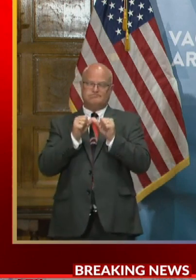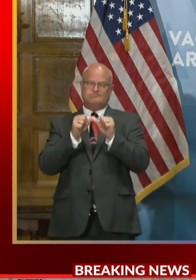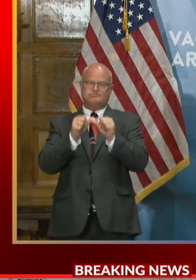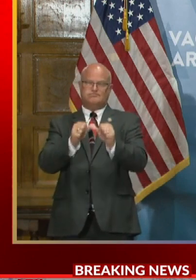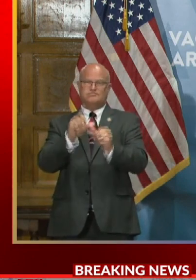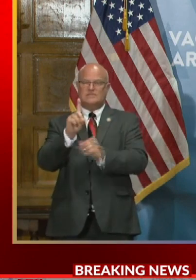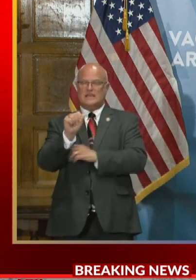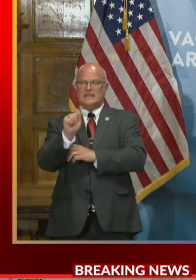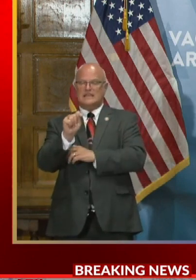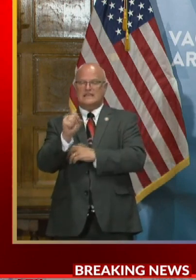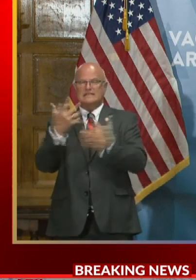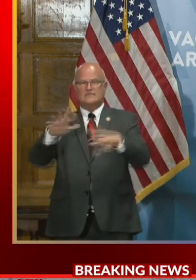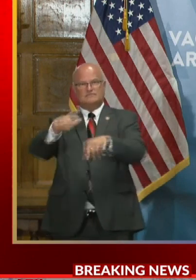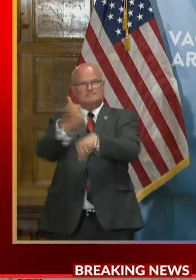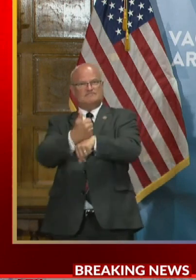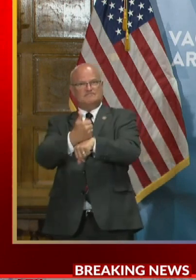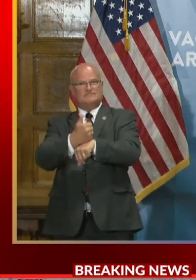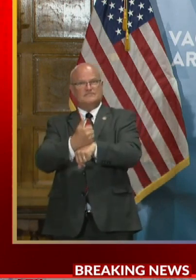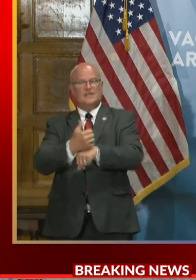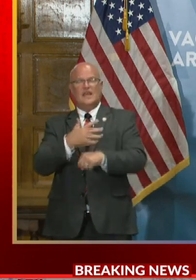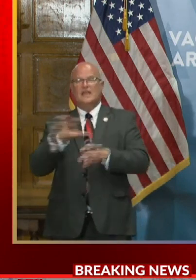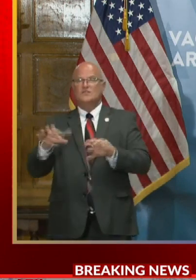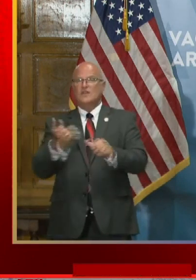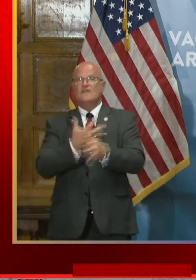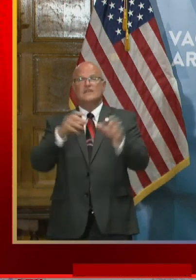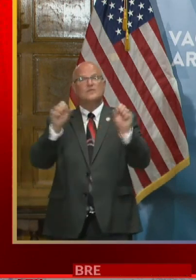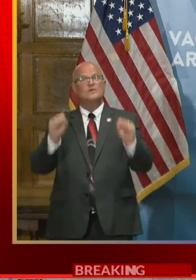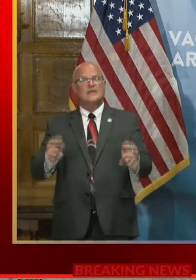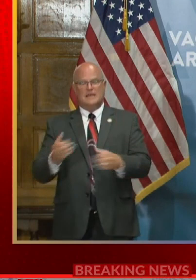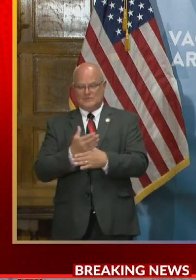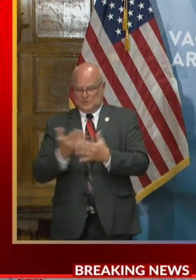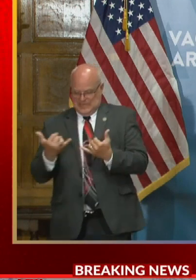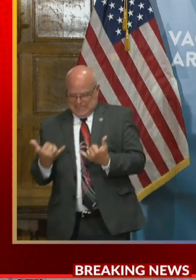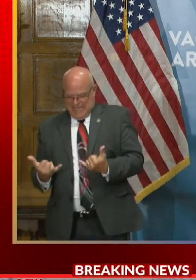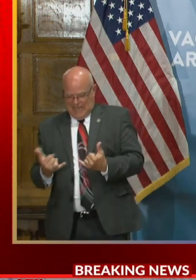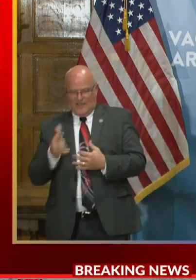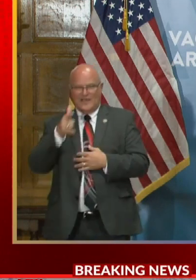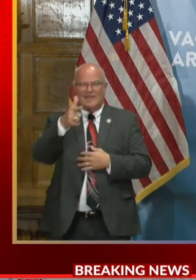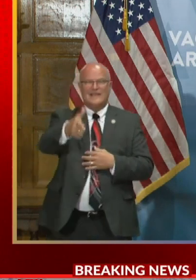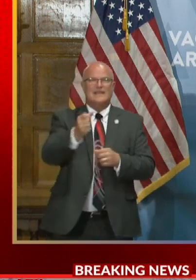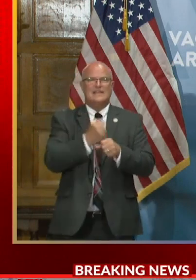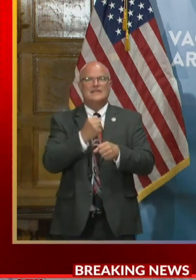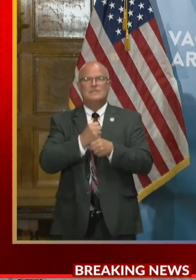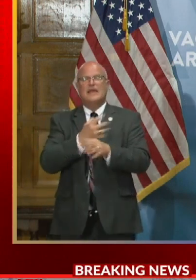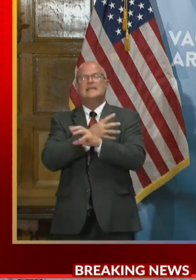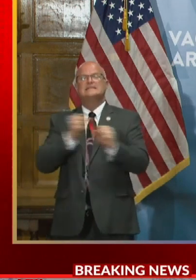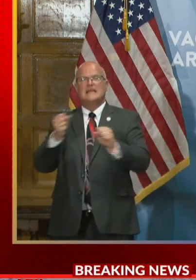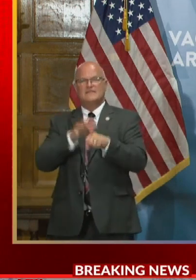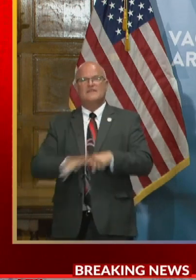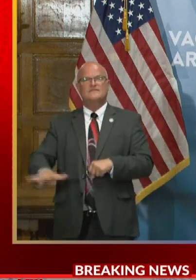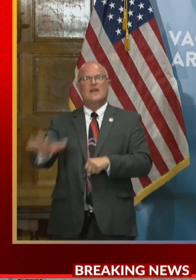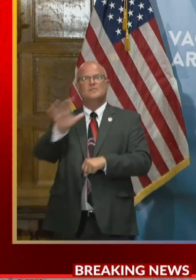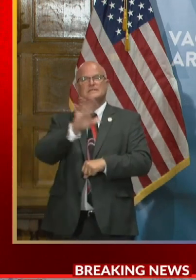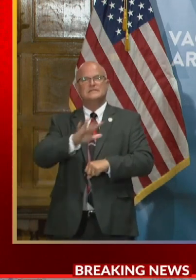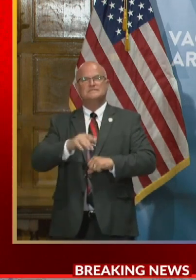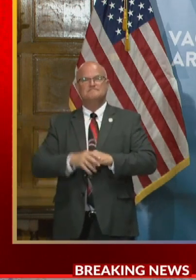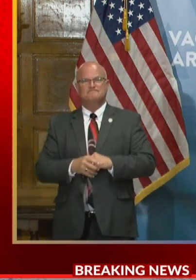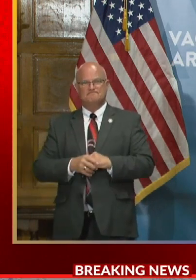the date that has been planned and do everything we can between now and then to make it a safe environment.